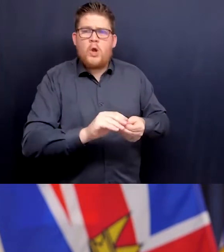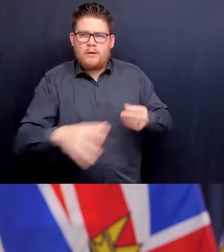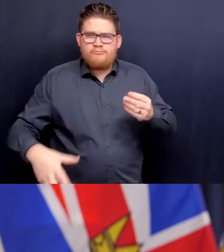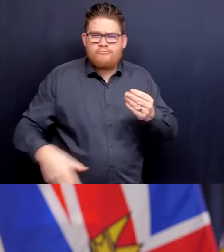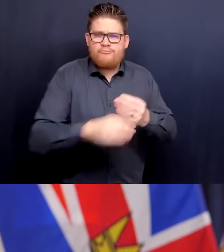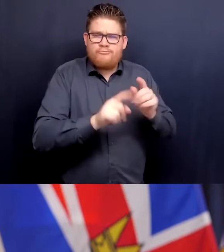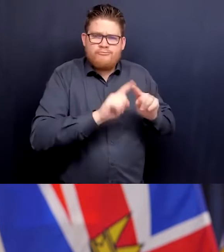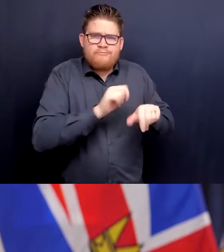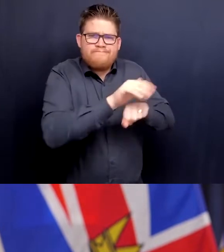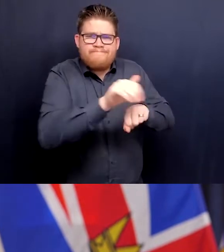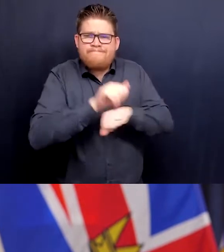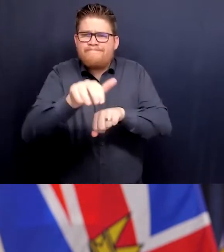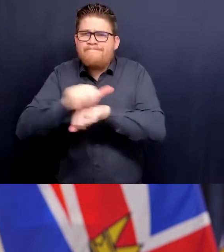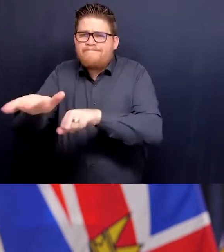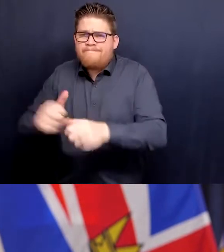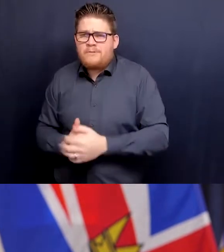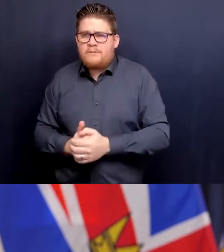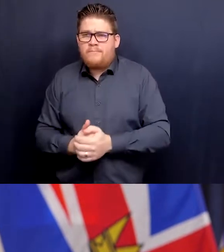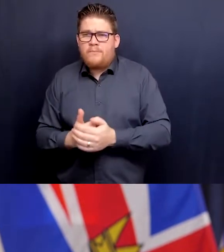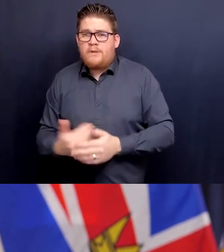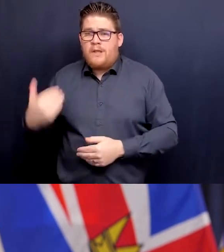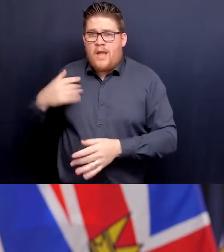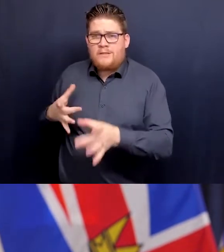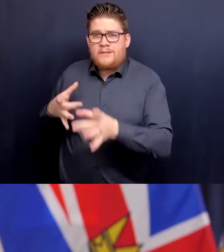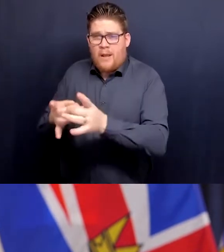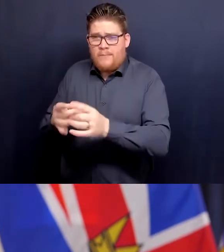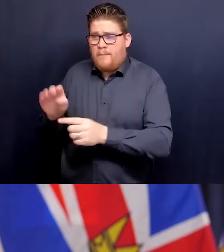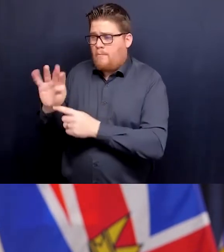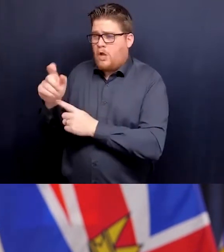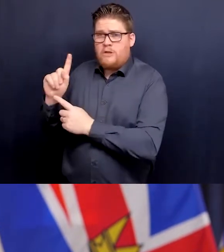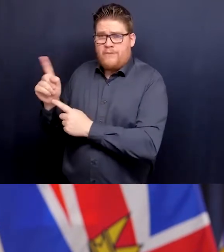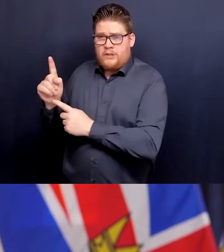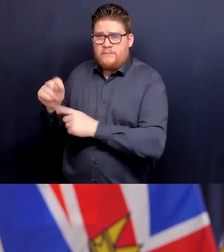BC since our last briefing, that was March 1st, is